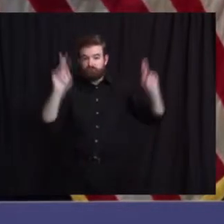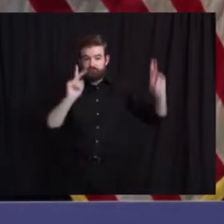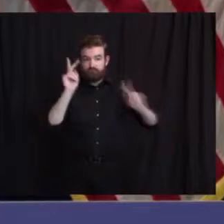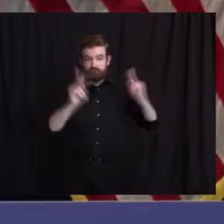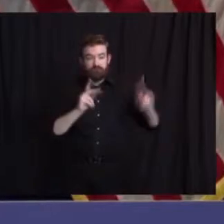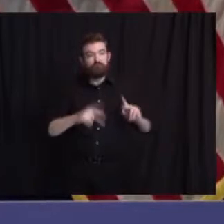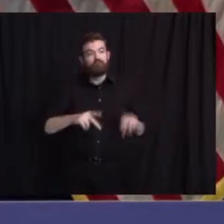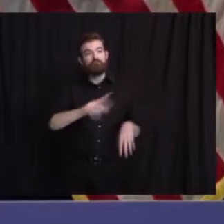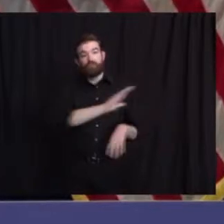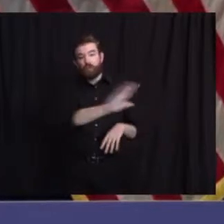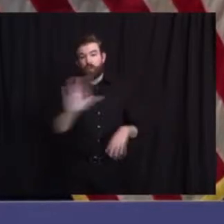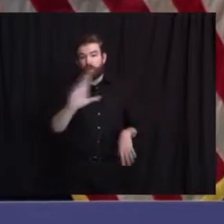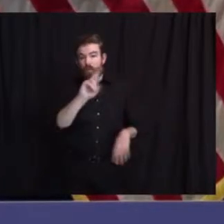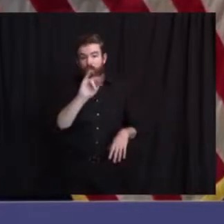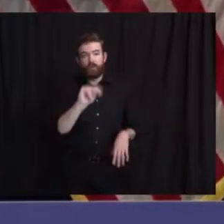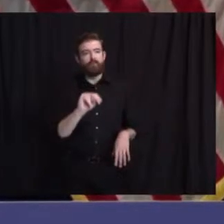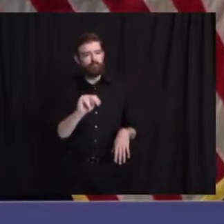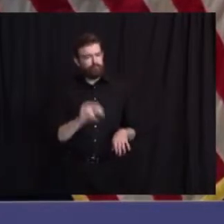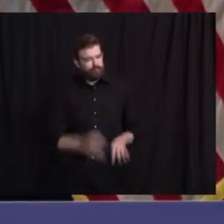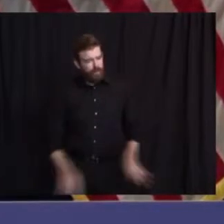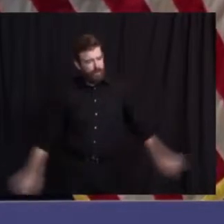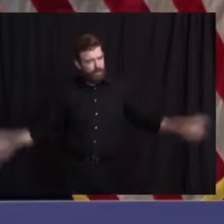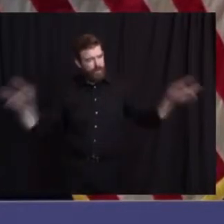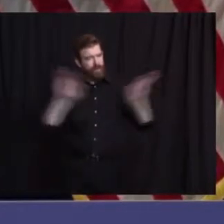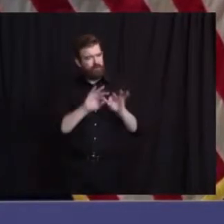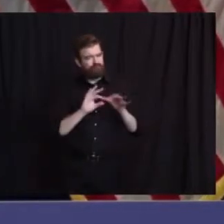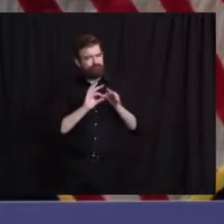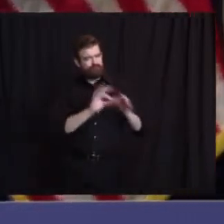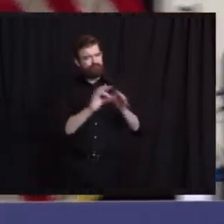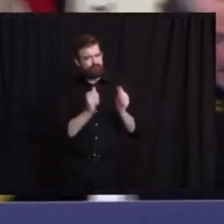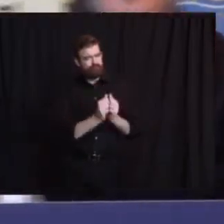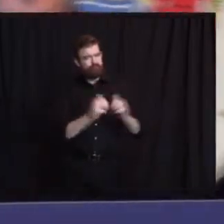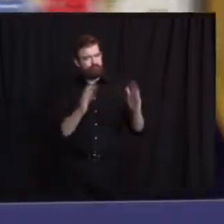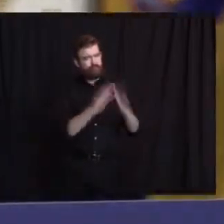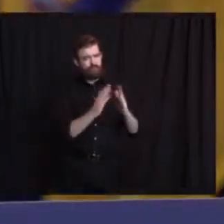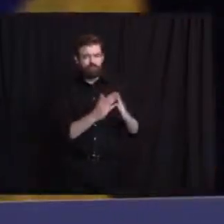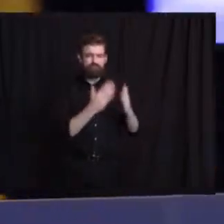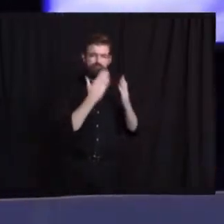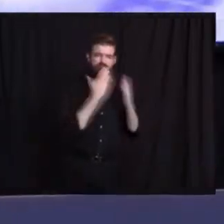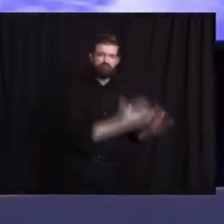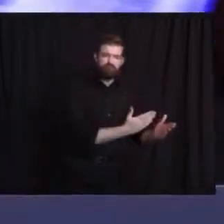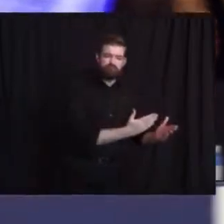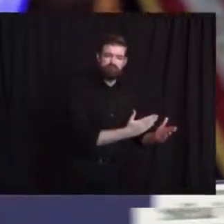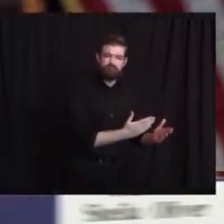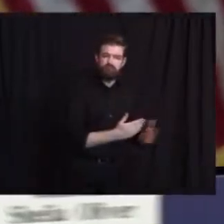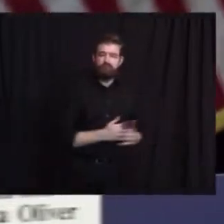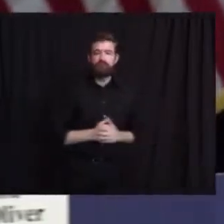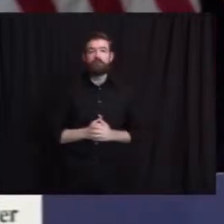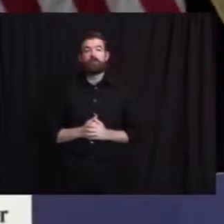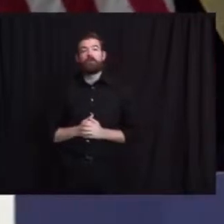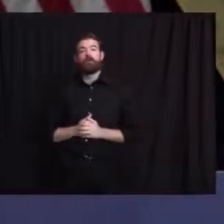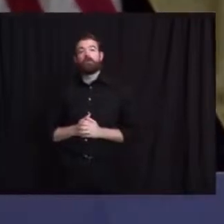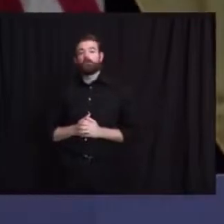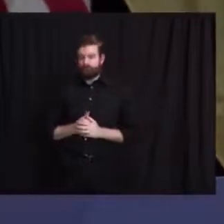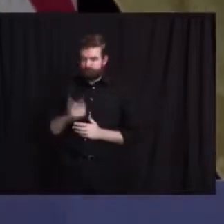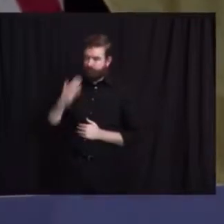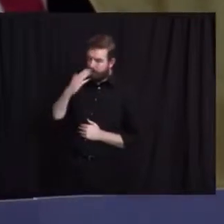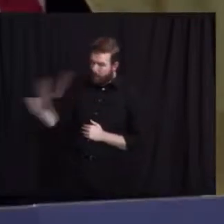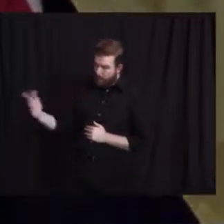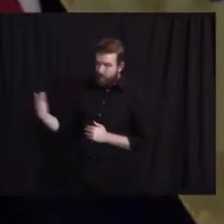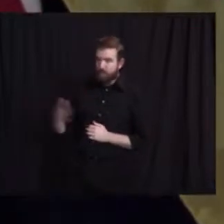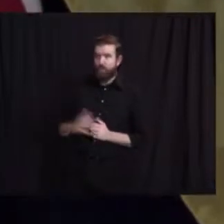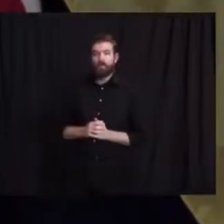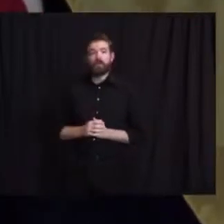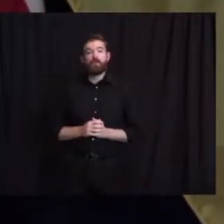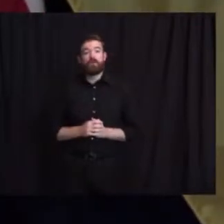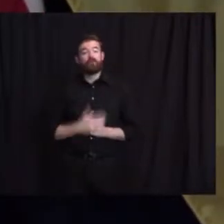and certainly in our state. So, as always, great to have you. Please. Thank you so much, Governor and Lieutenant Governor. Good to have you here. Good afternoon,